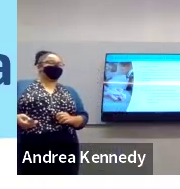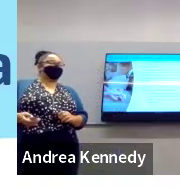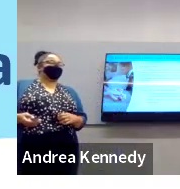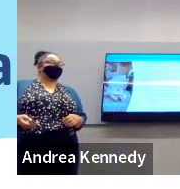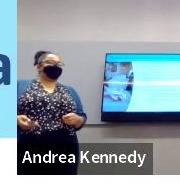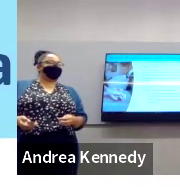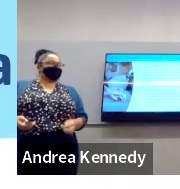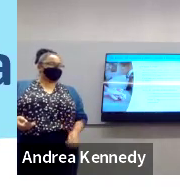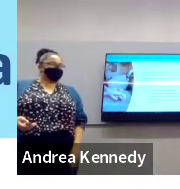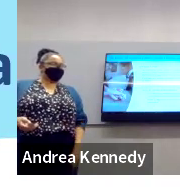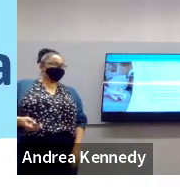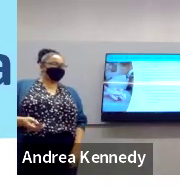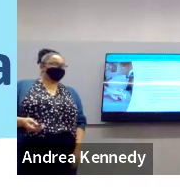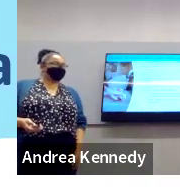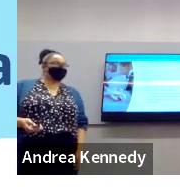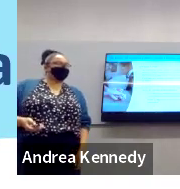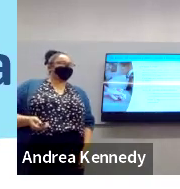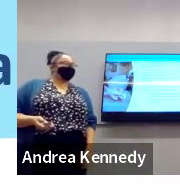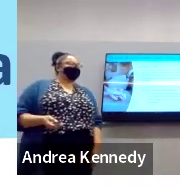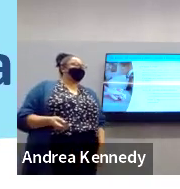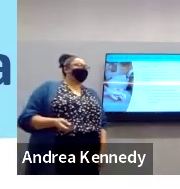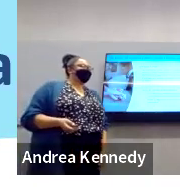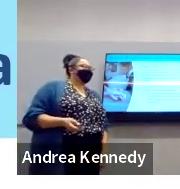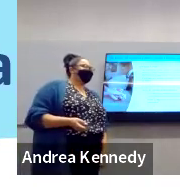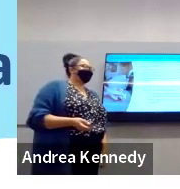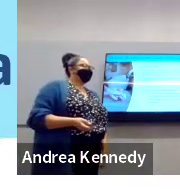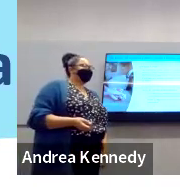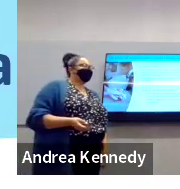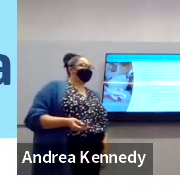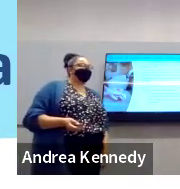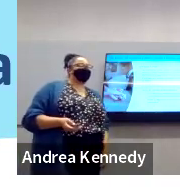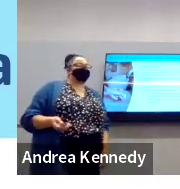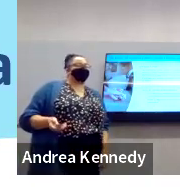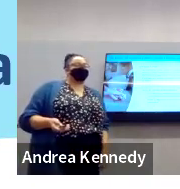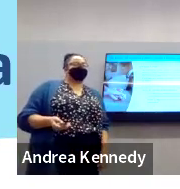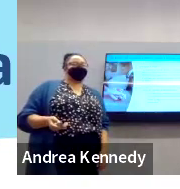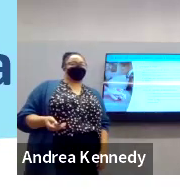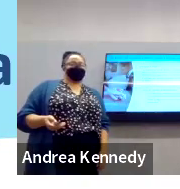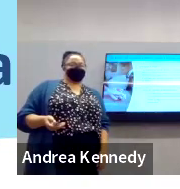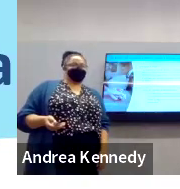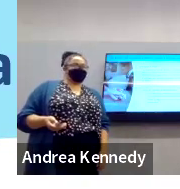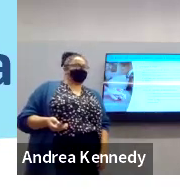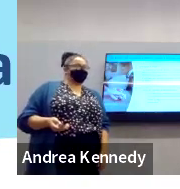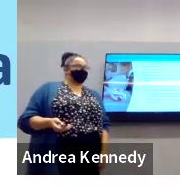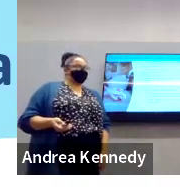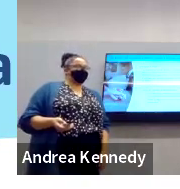explicar, pero si hay preguntas, podemos hablar sobre eso en otras dos